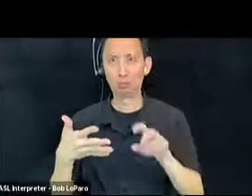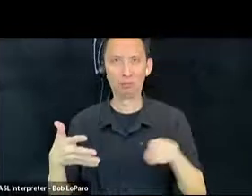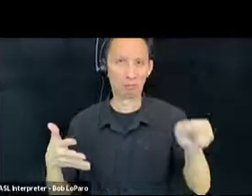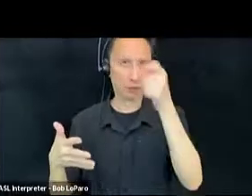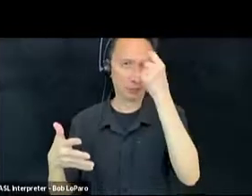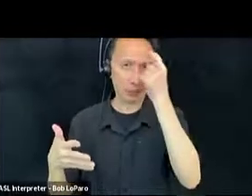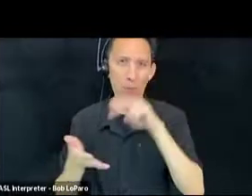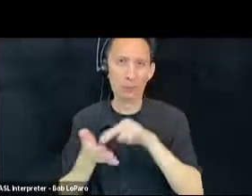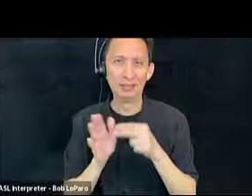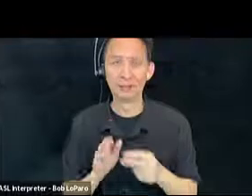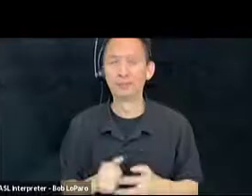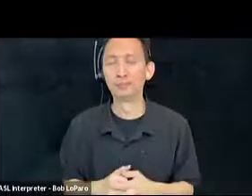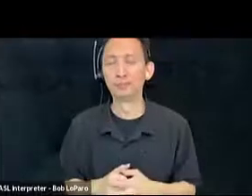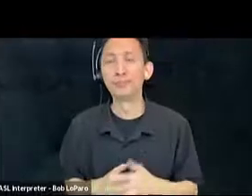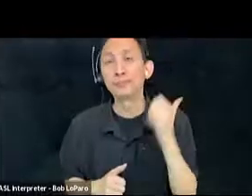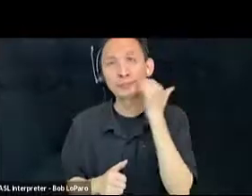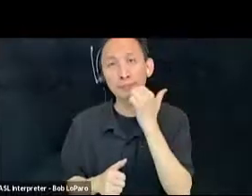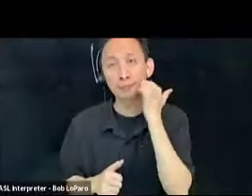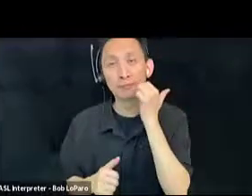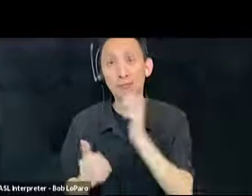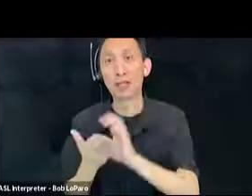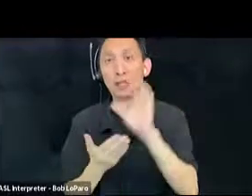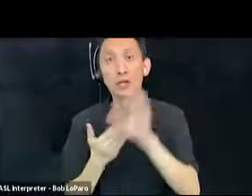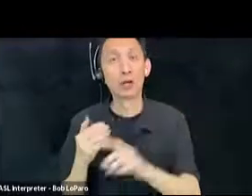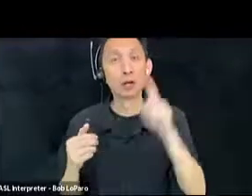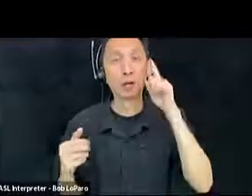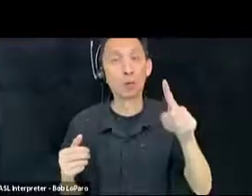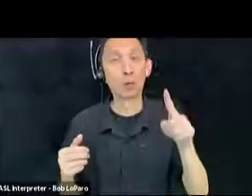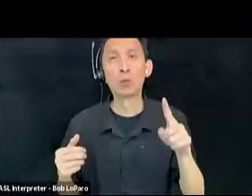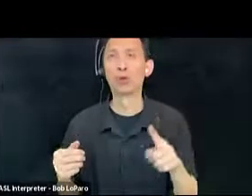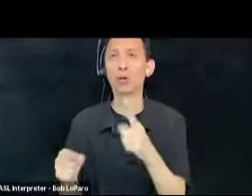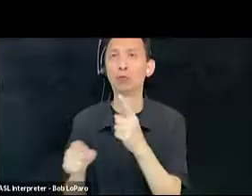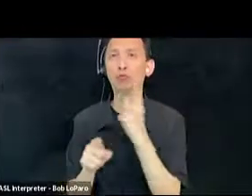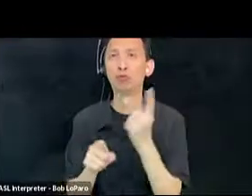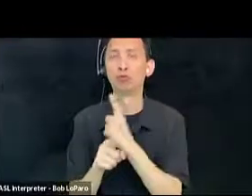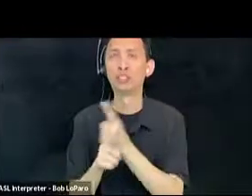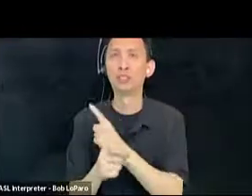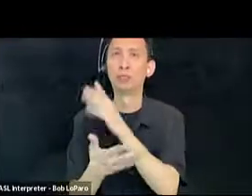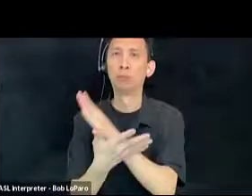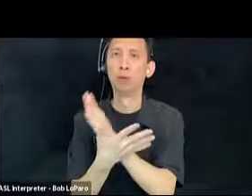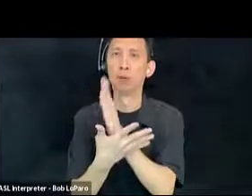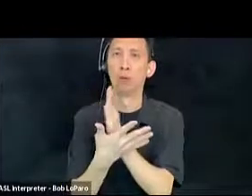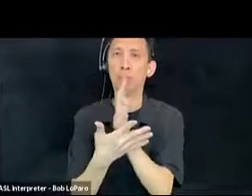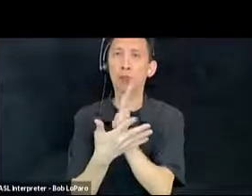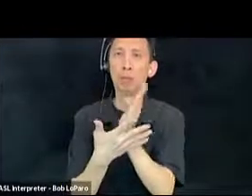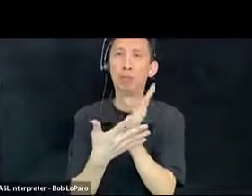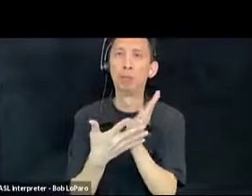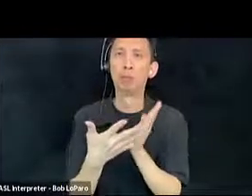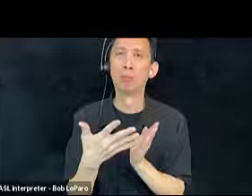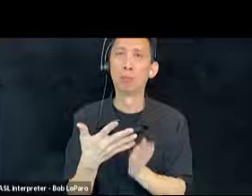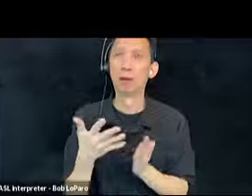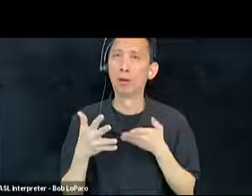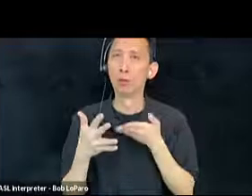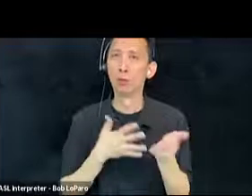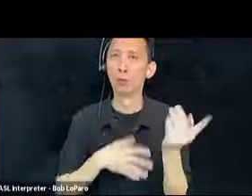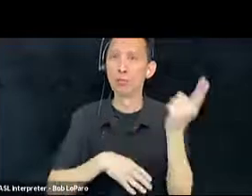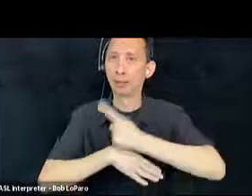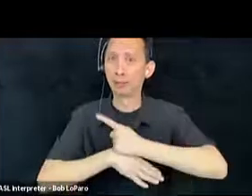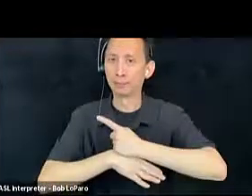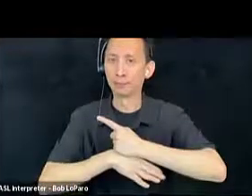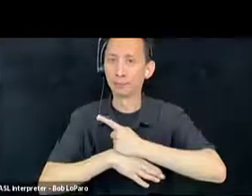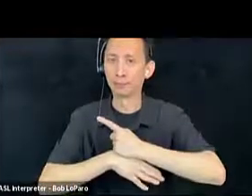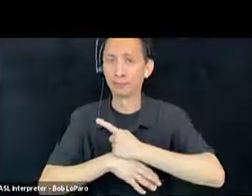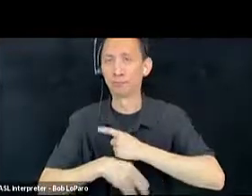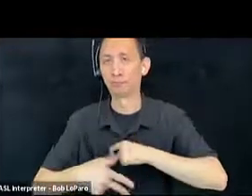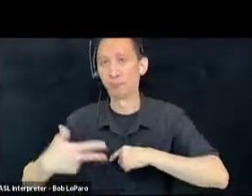is going to represent multiple routines. So once we have the anticipation calendar kind of maybe we're looking at three or five items that the child